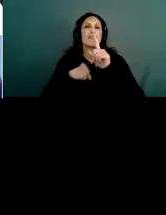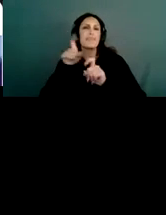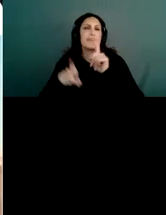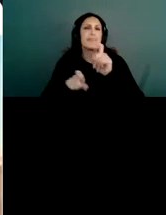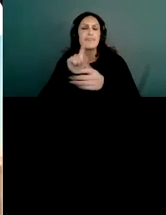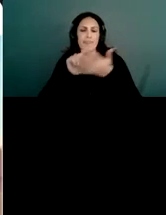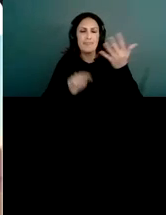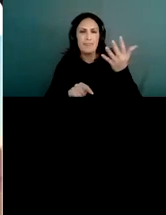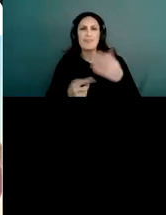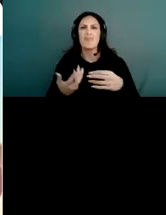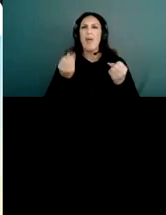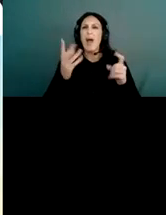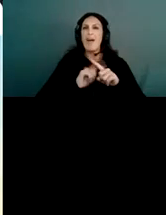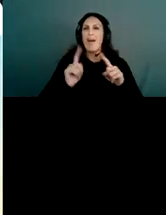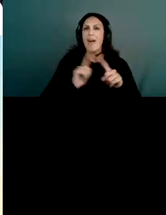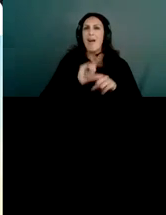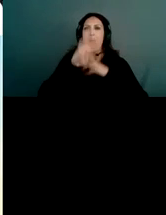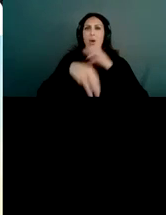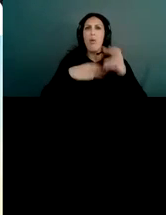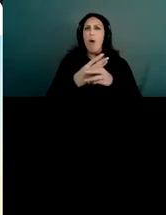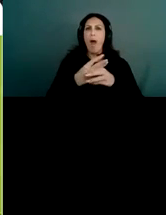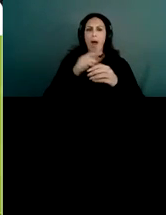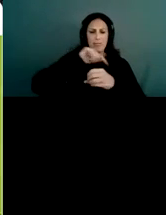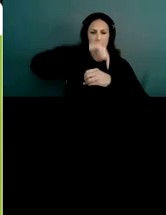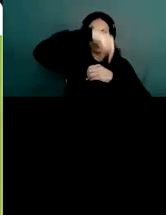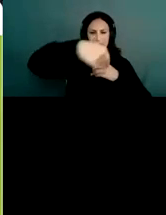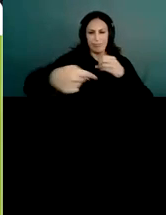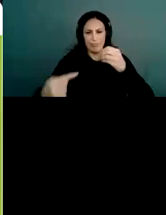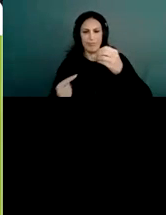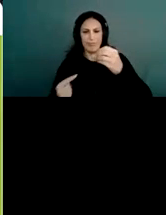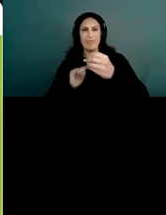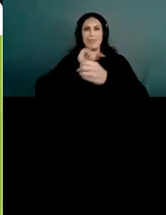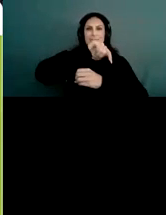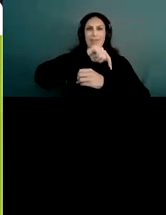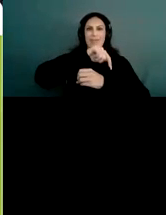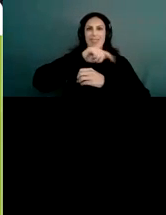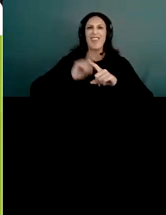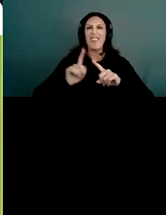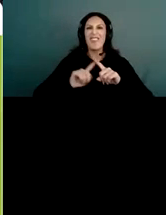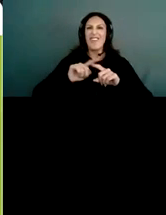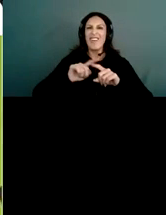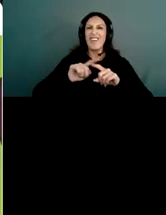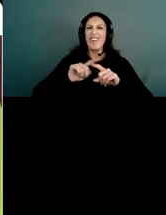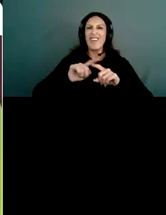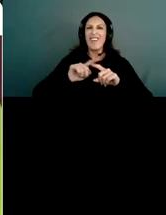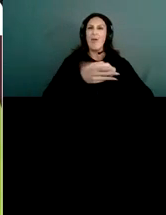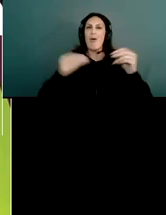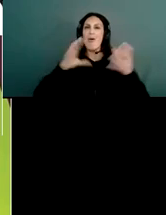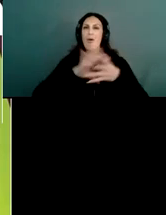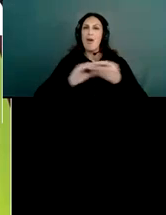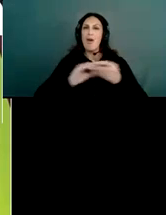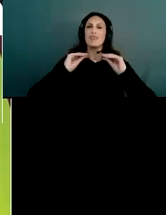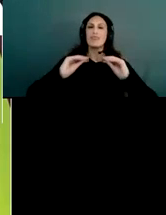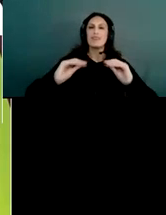the Egyptian desert, or the Amazon rainforest. The activity selection screen will have several